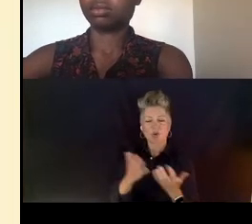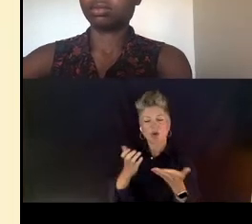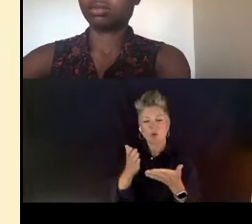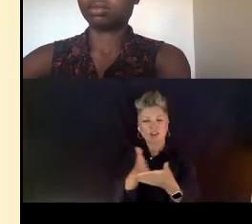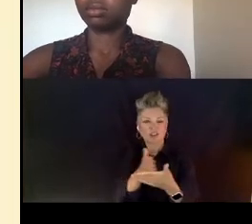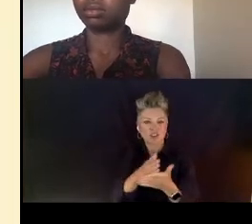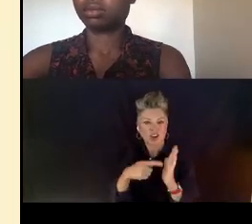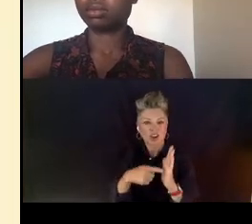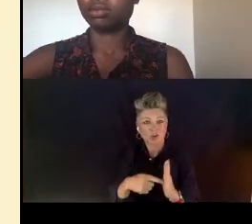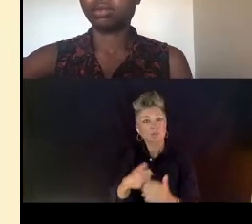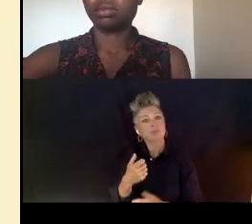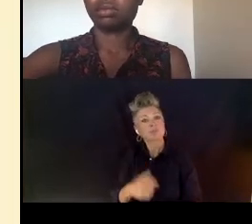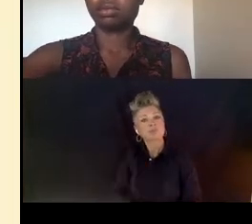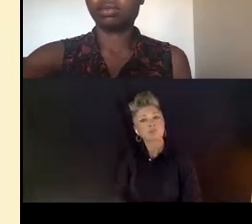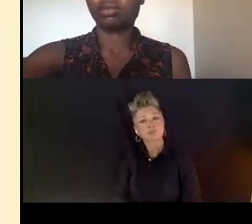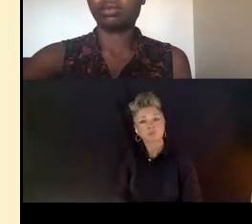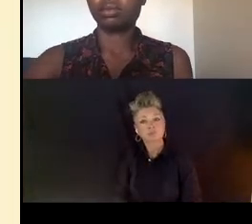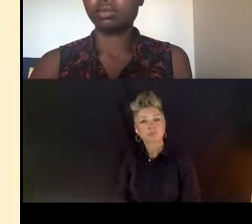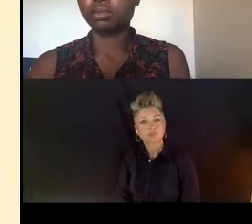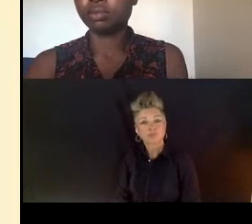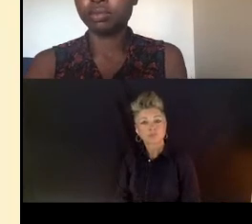and then just give a up closer